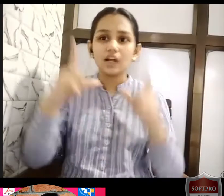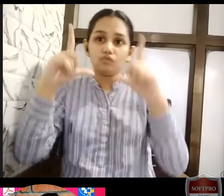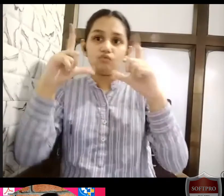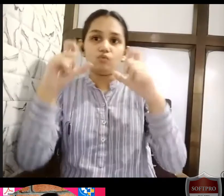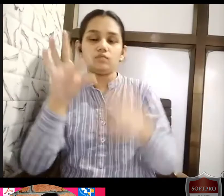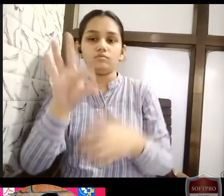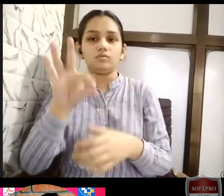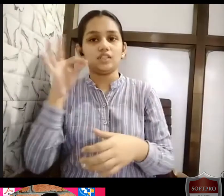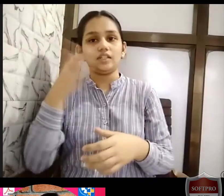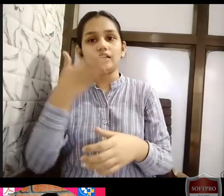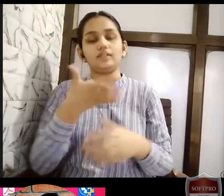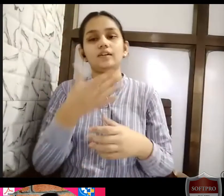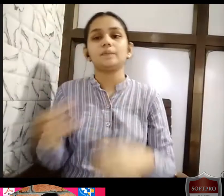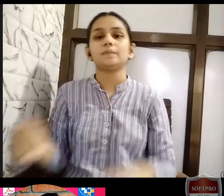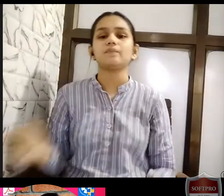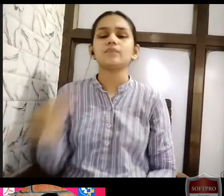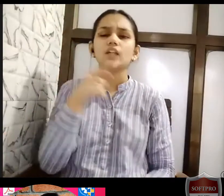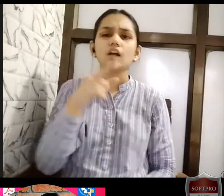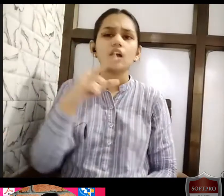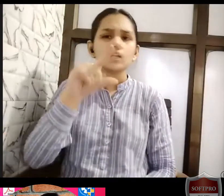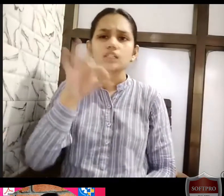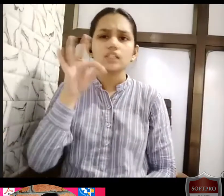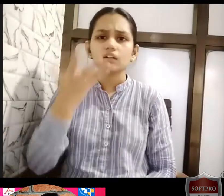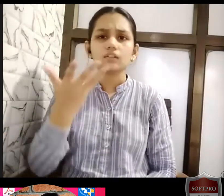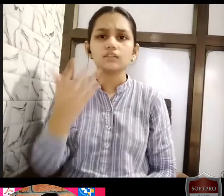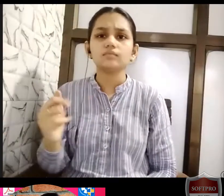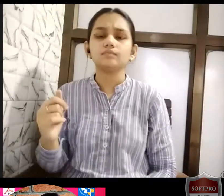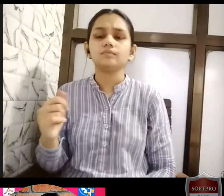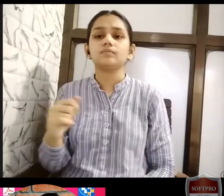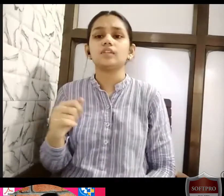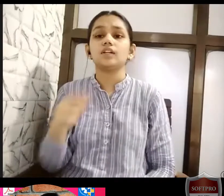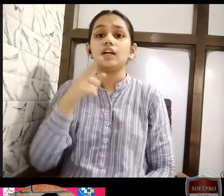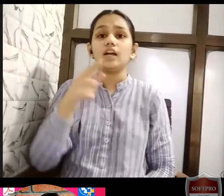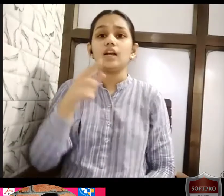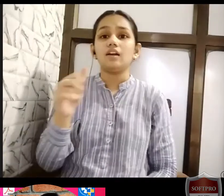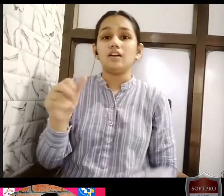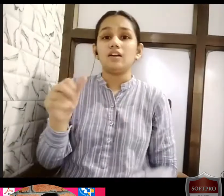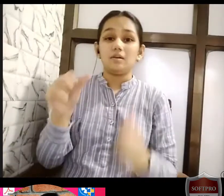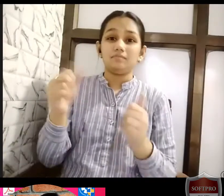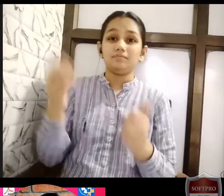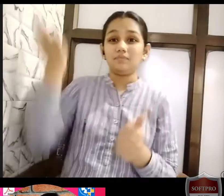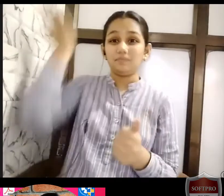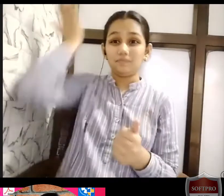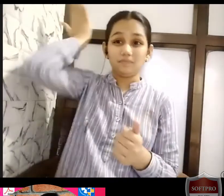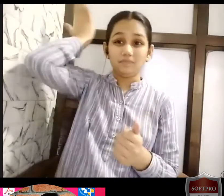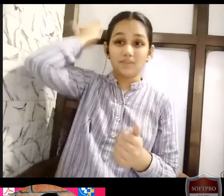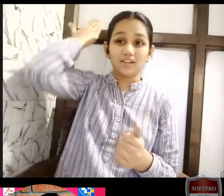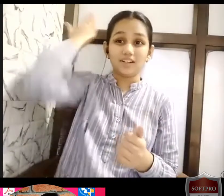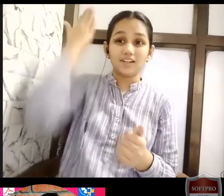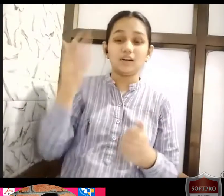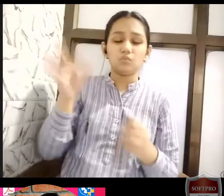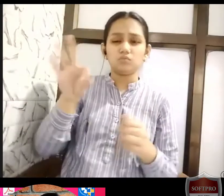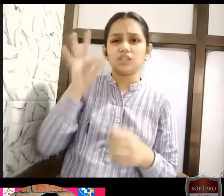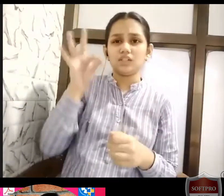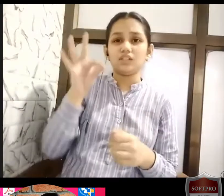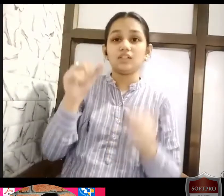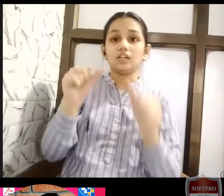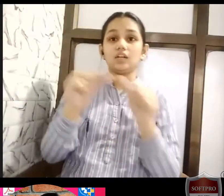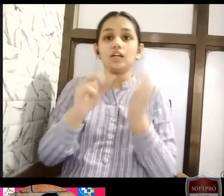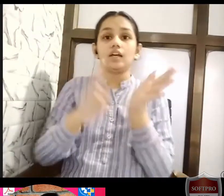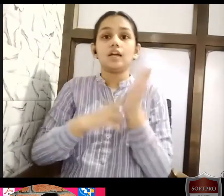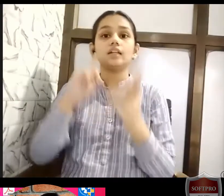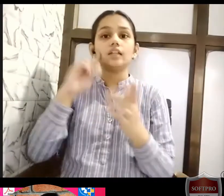Correct. Over here, when I click on this background, you see this, you have something called animation.